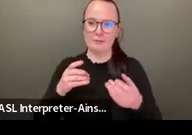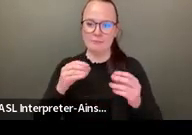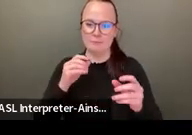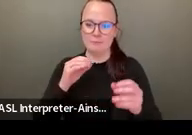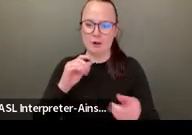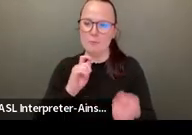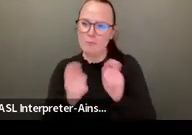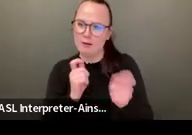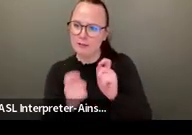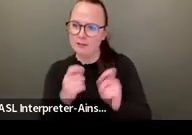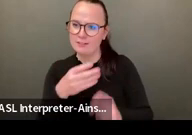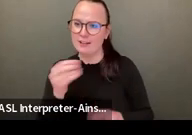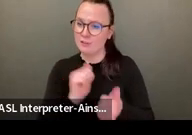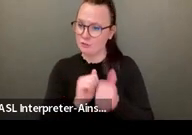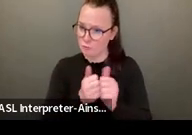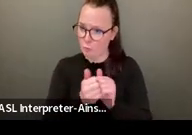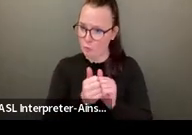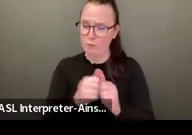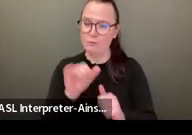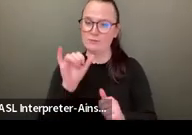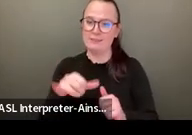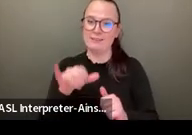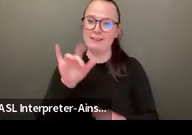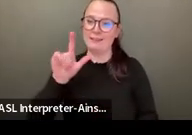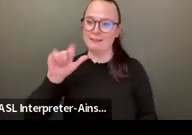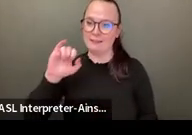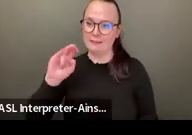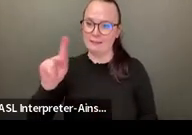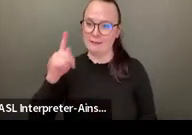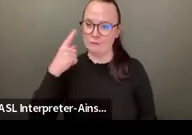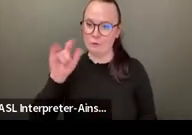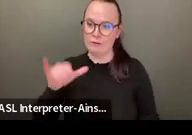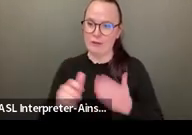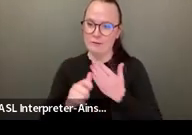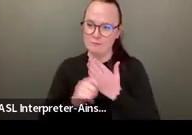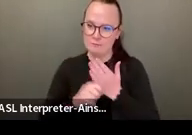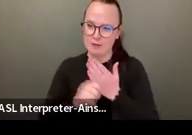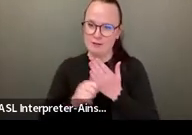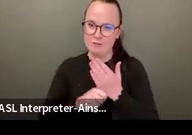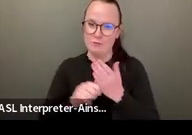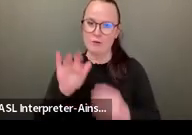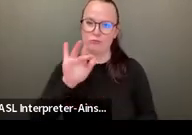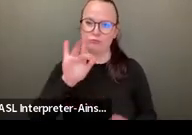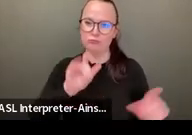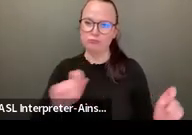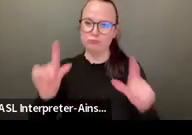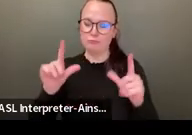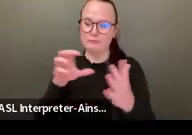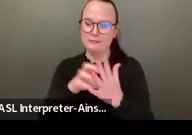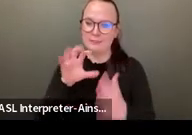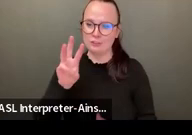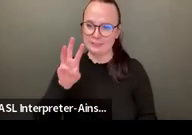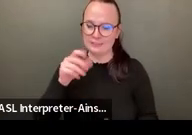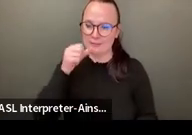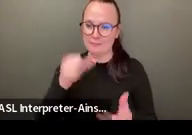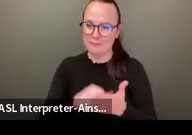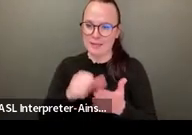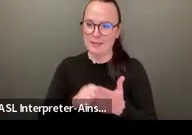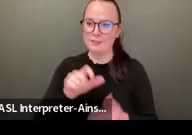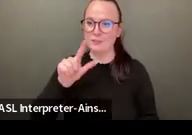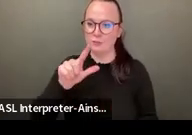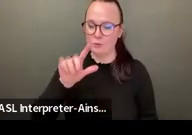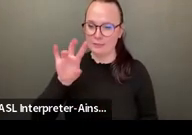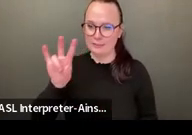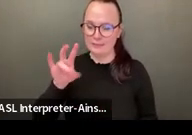And this is the link to that procedural manual that we keep talking about. And section 6 is on pages 27 and 28 are part